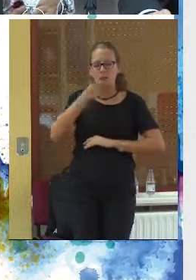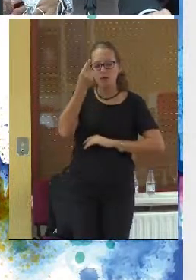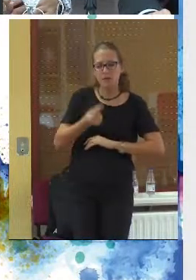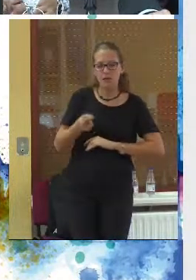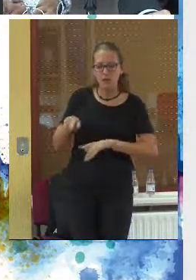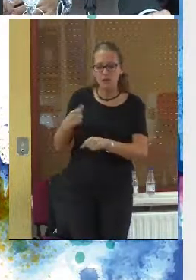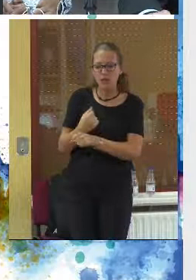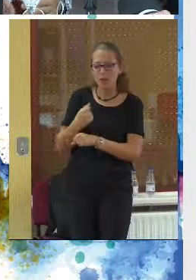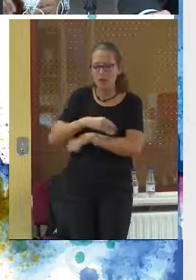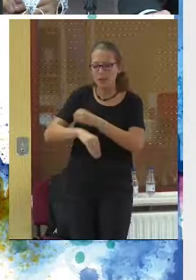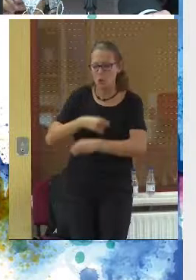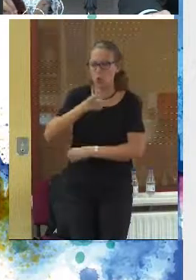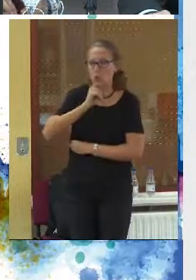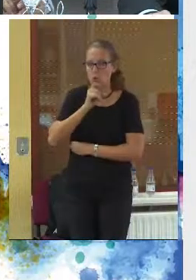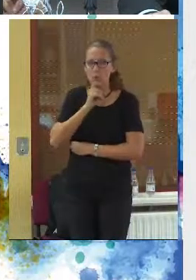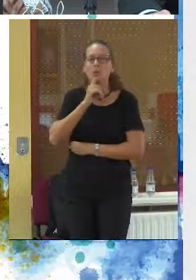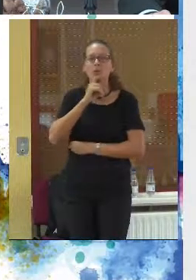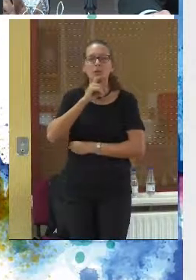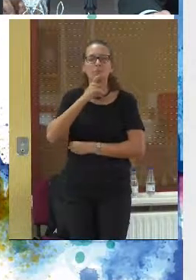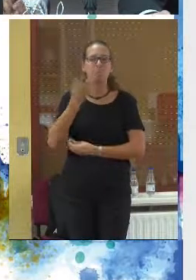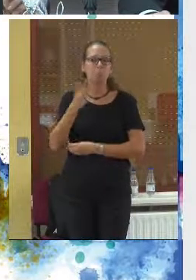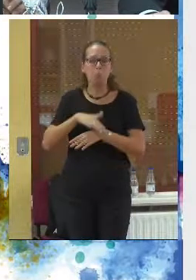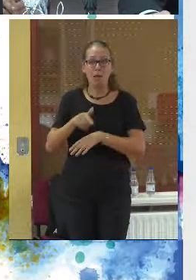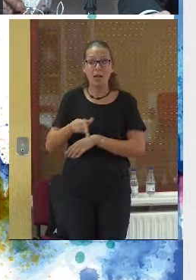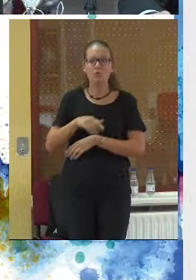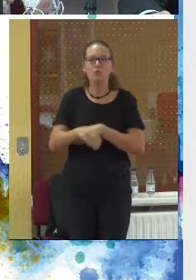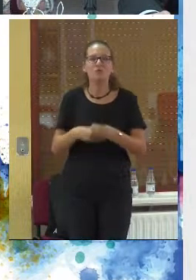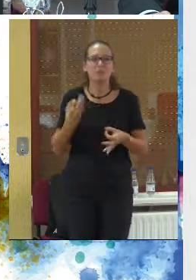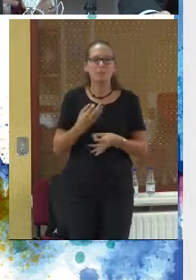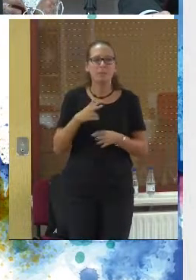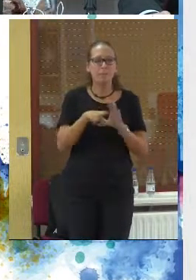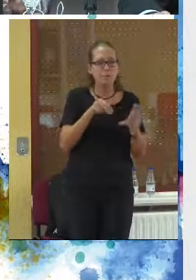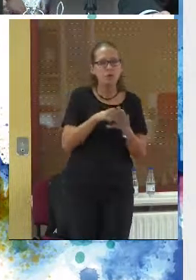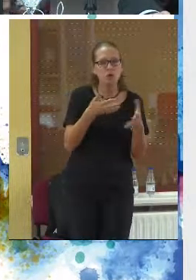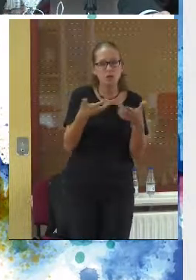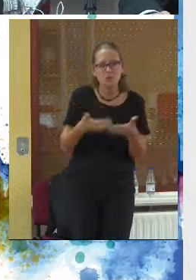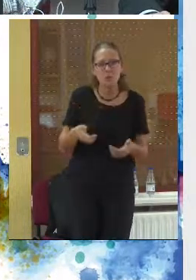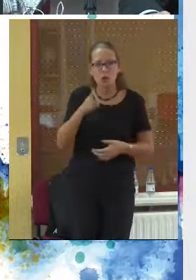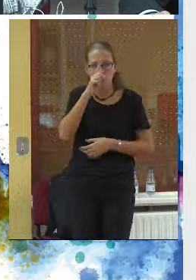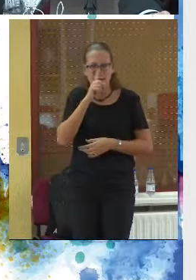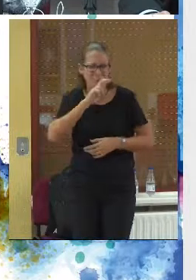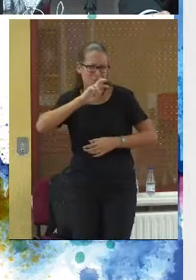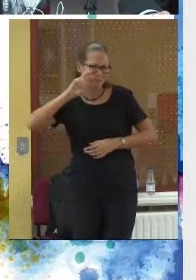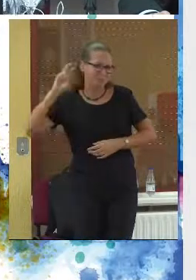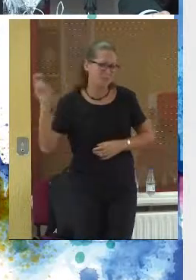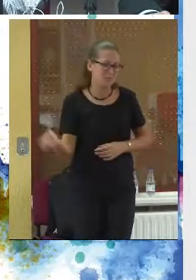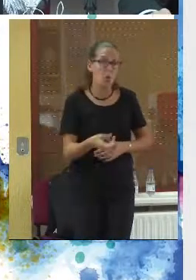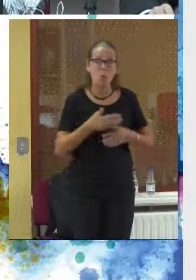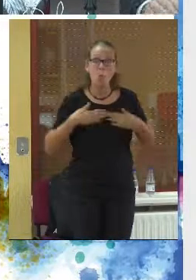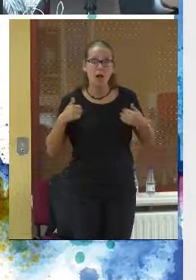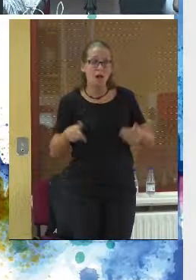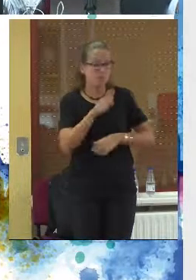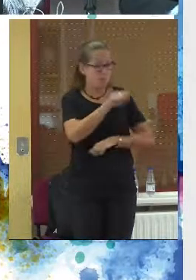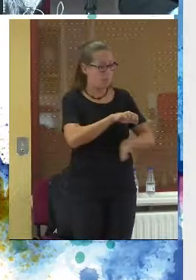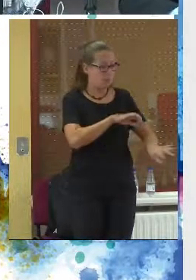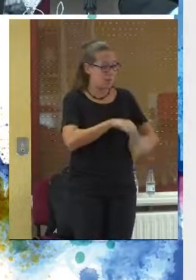The definition of the task by using videos, text, and images, whatever